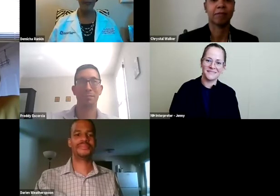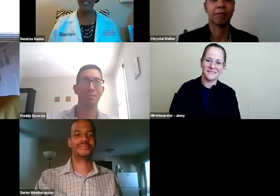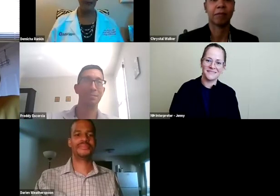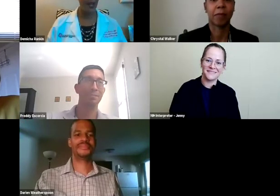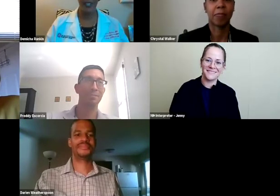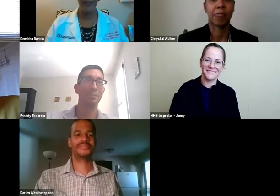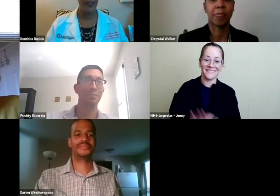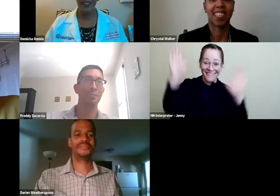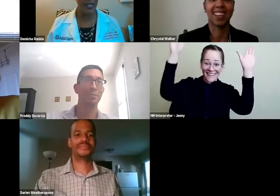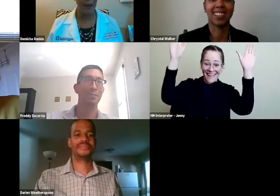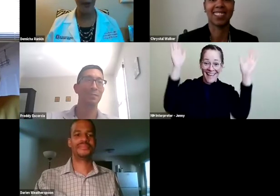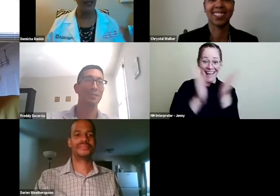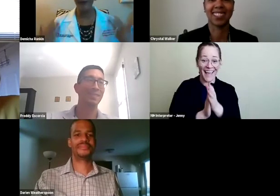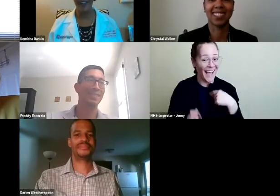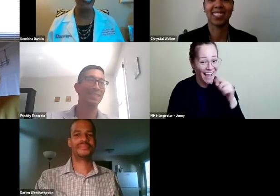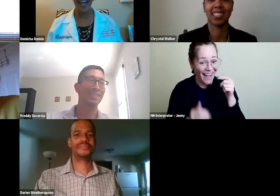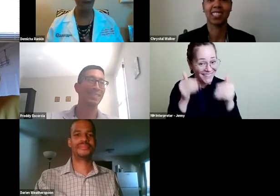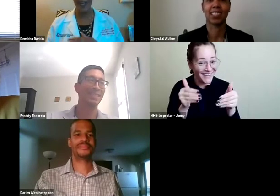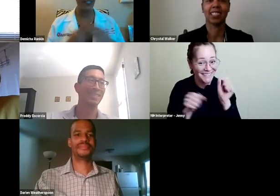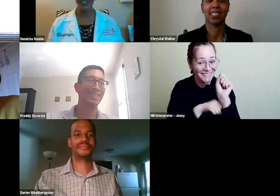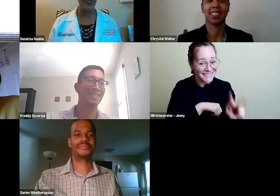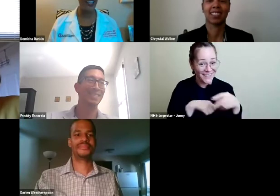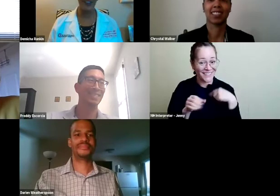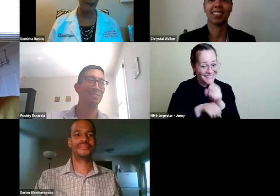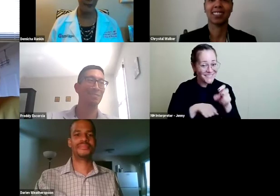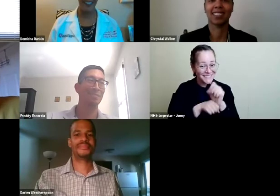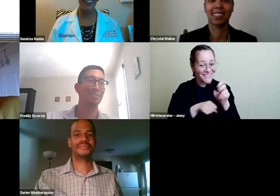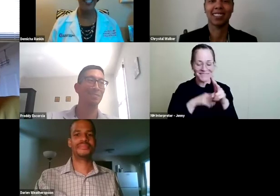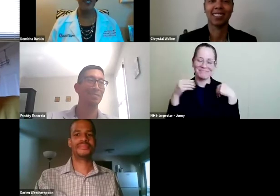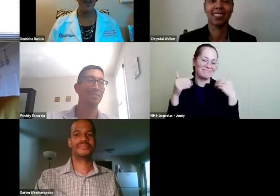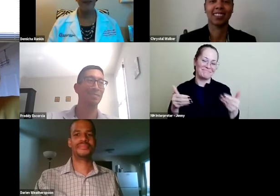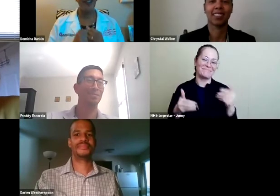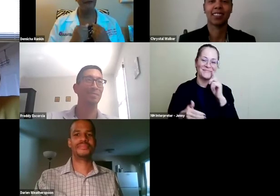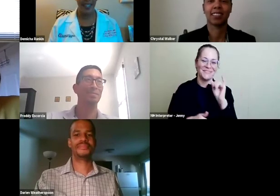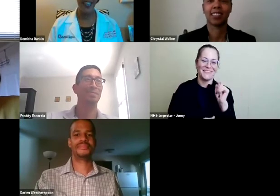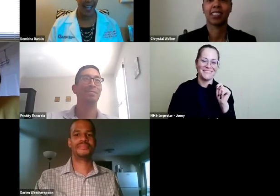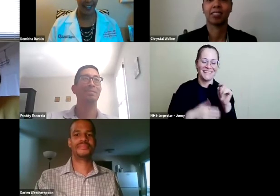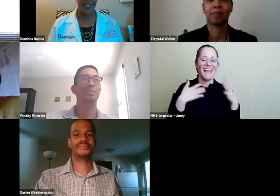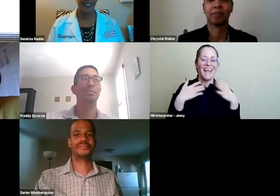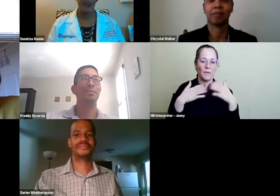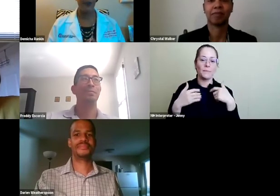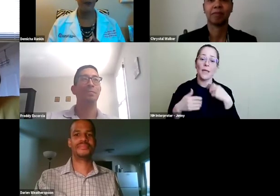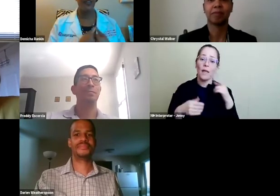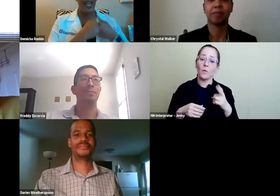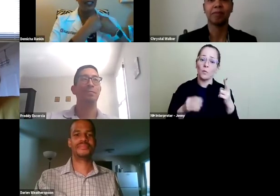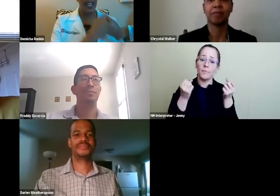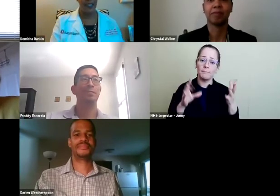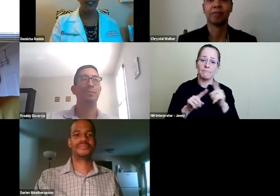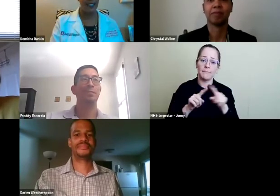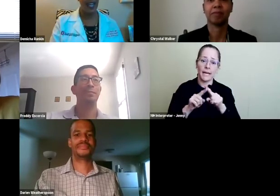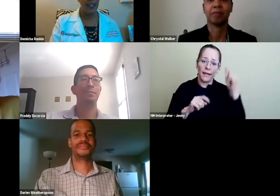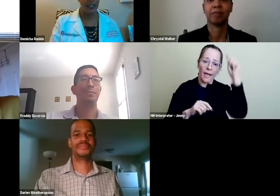I'm going to stop jumping in first at some point, but I'm going to just go ahead and go for it. So I wear many hats. So as